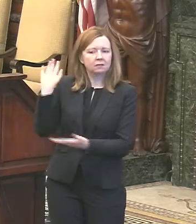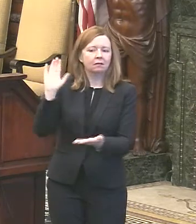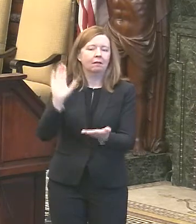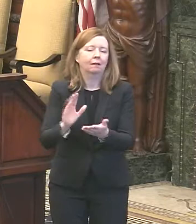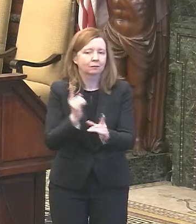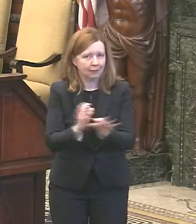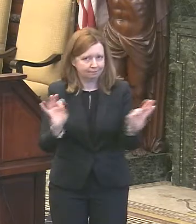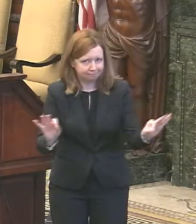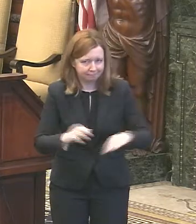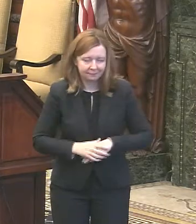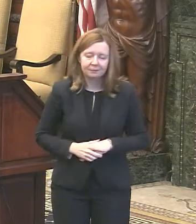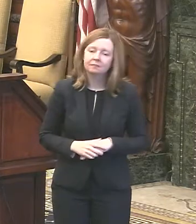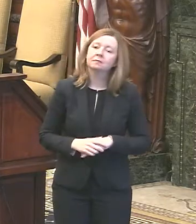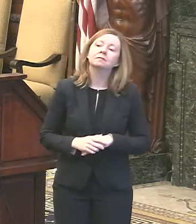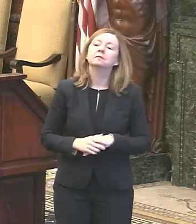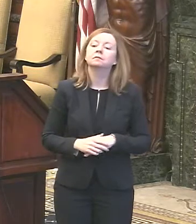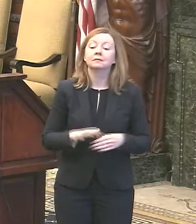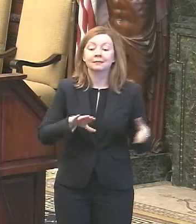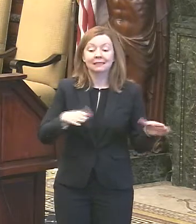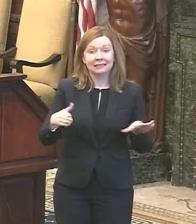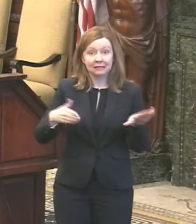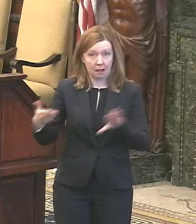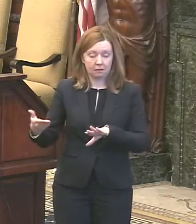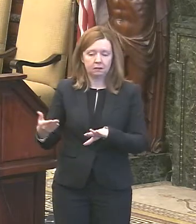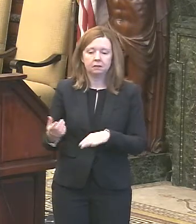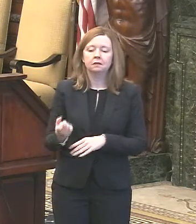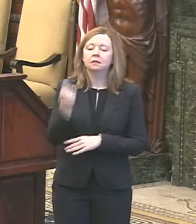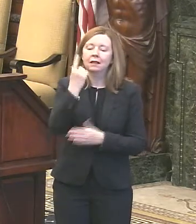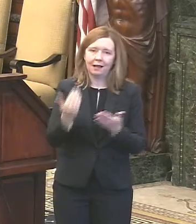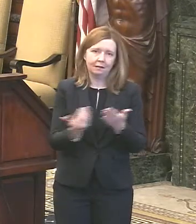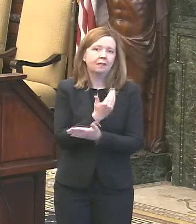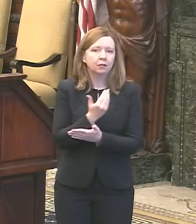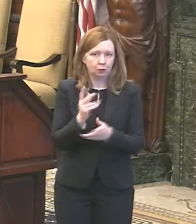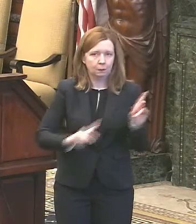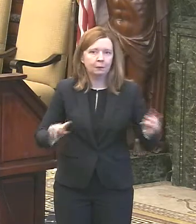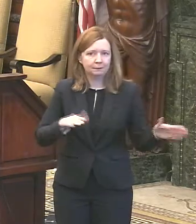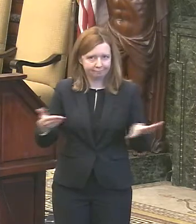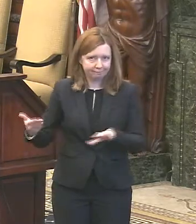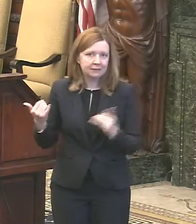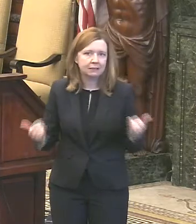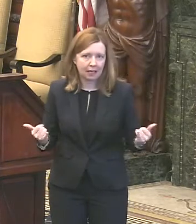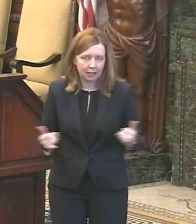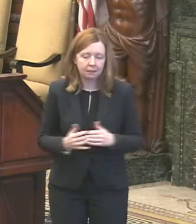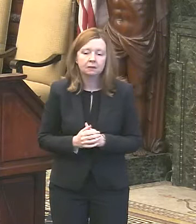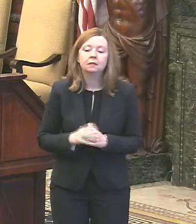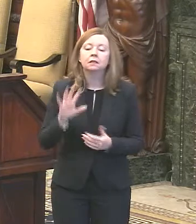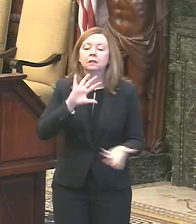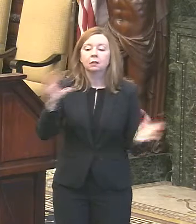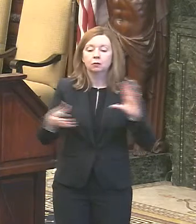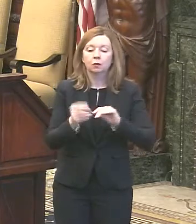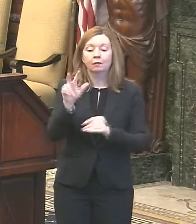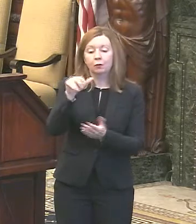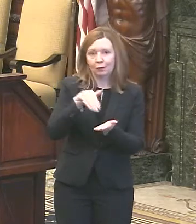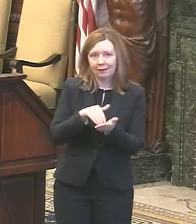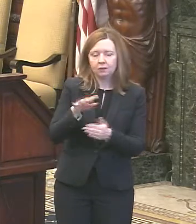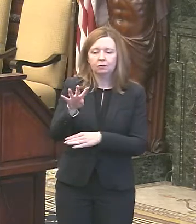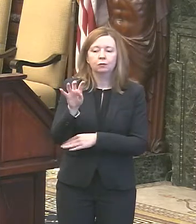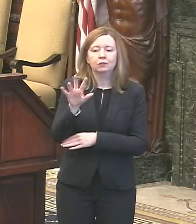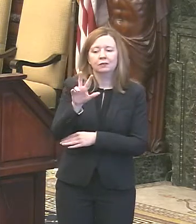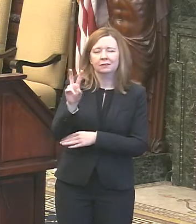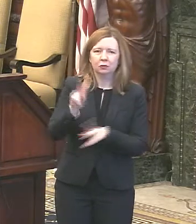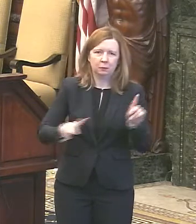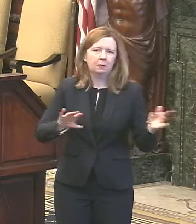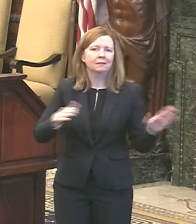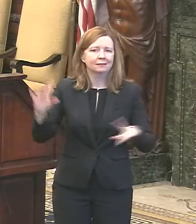direction. Now on deaths, we have 11 newly identified deaths today, bringing us to a total of